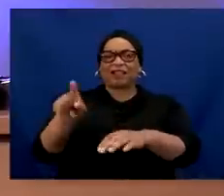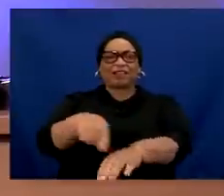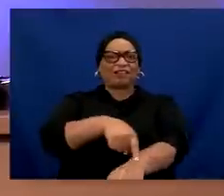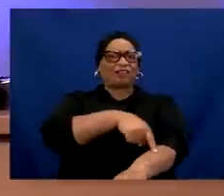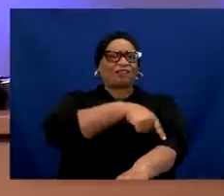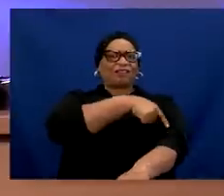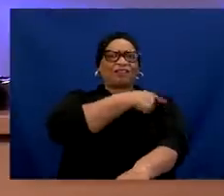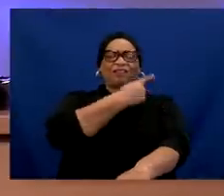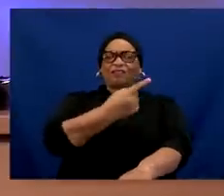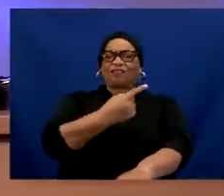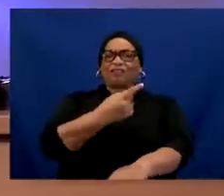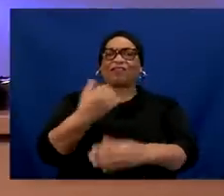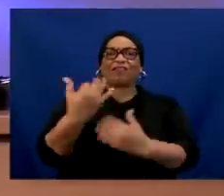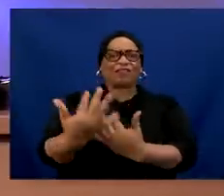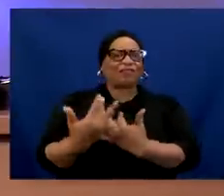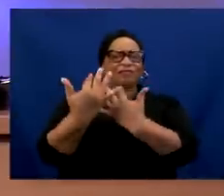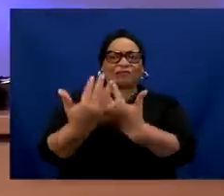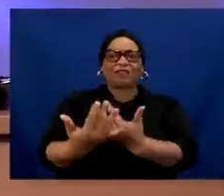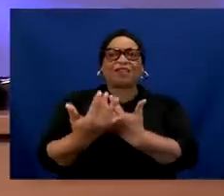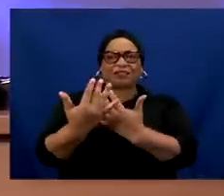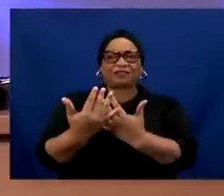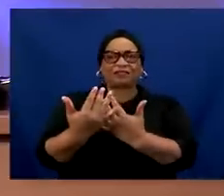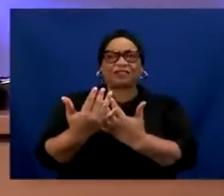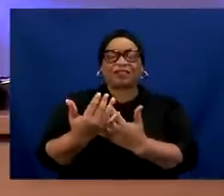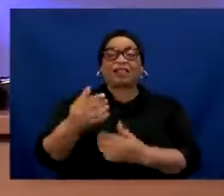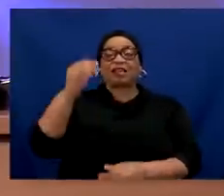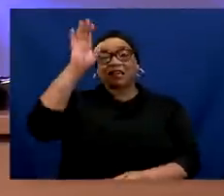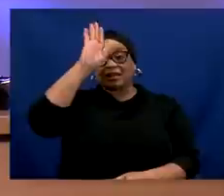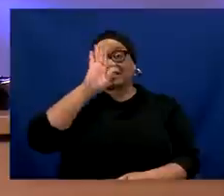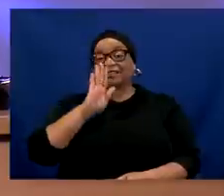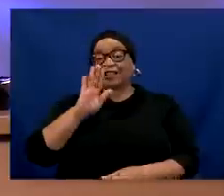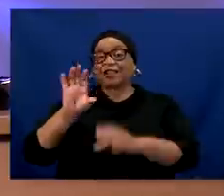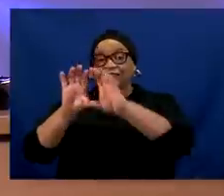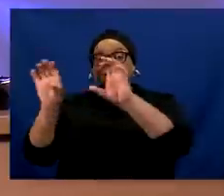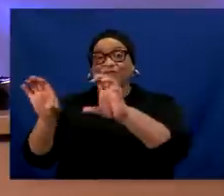it, if God is able to do it over there, the